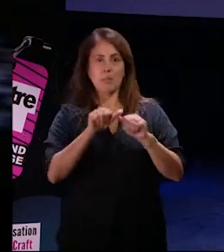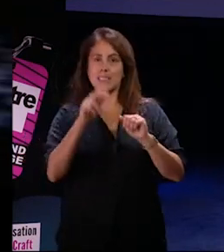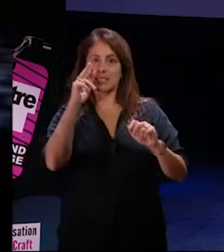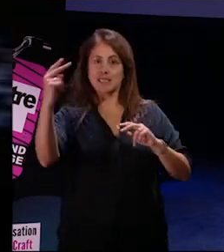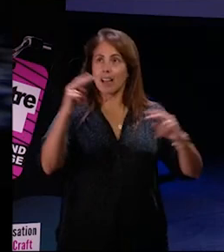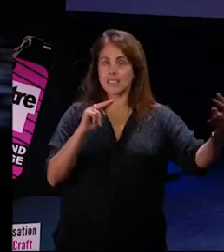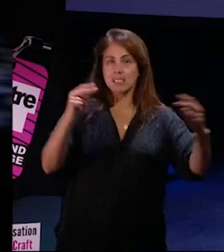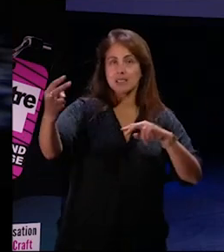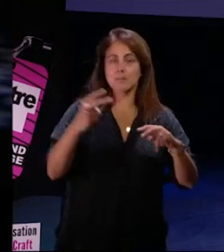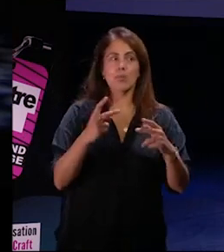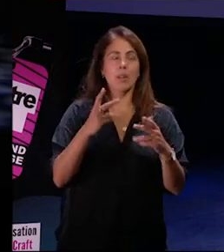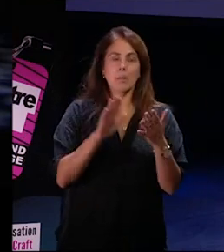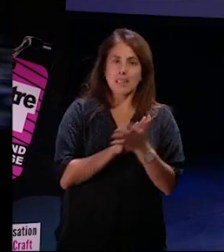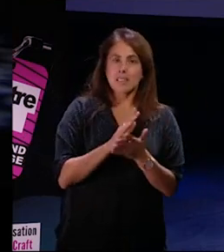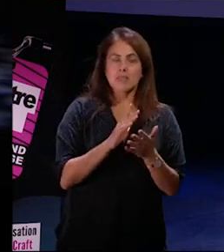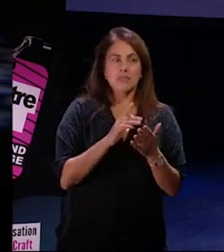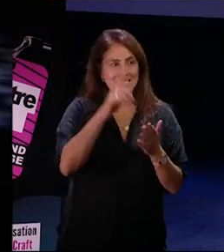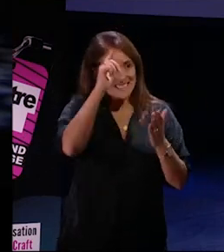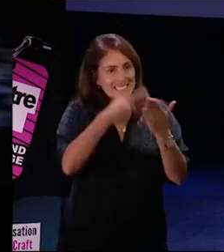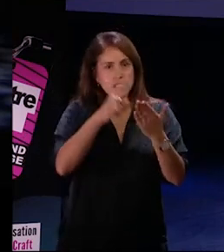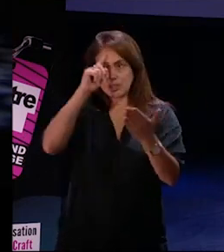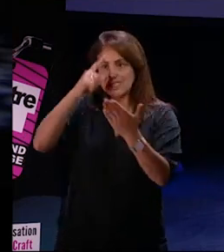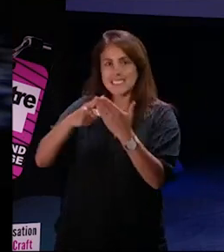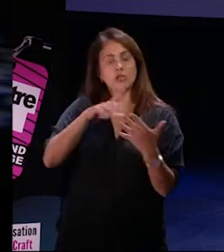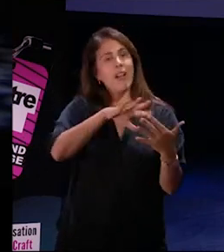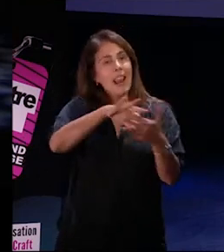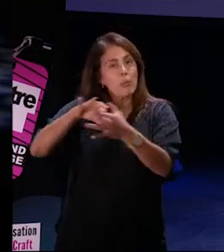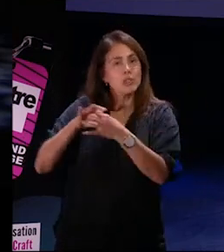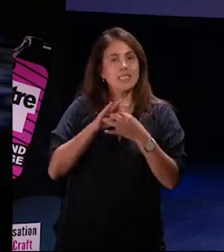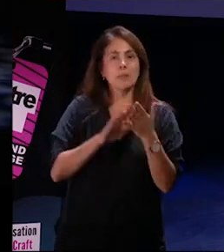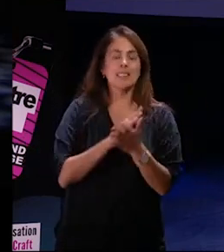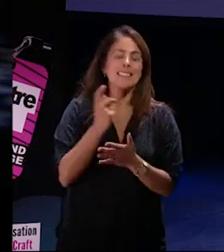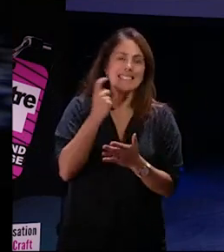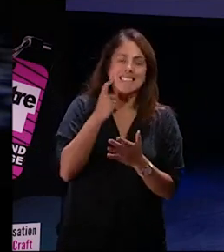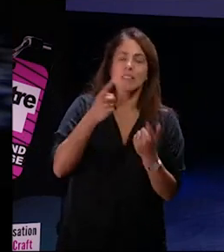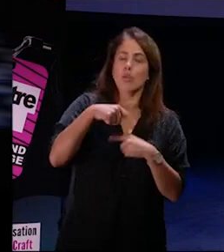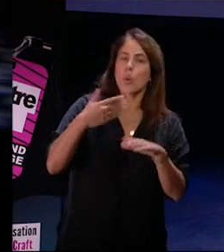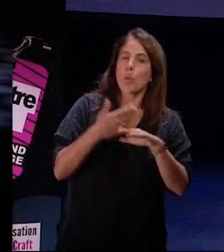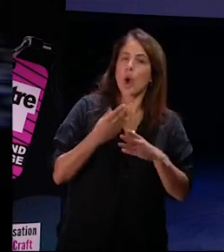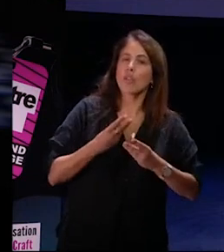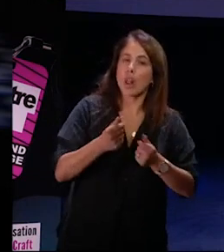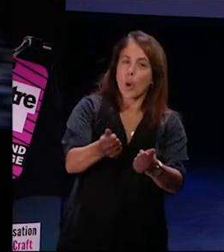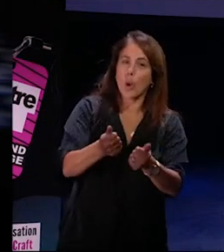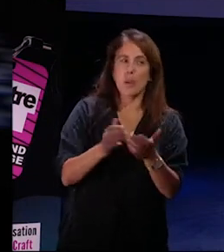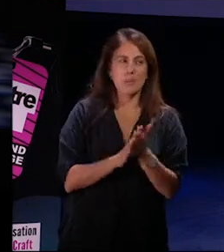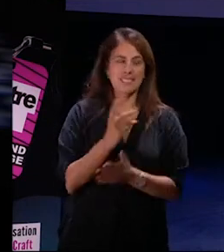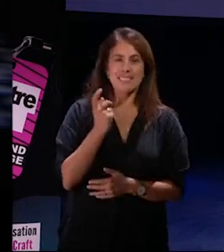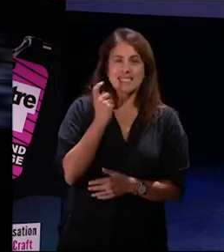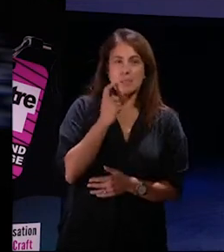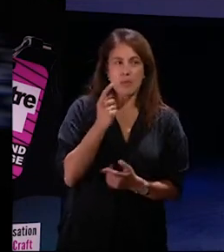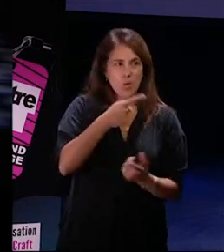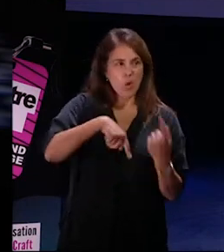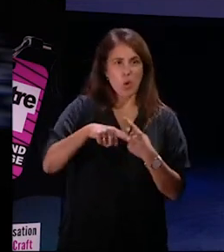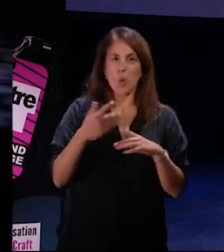cetera. All those collaborative discussions which go on early on in the workflow, it makes it then therefore much, much simpler for people to be able to work